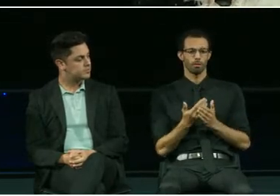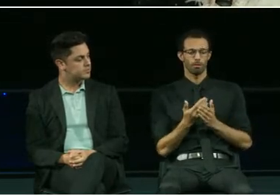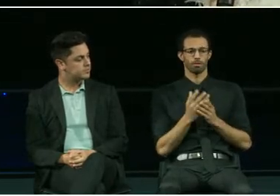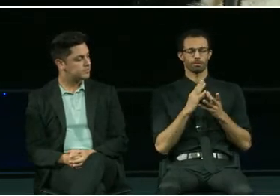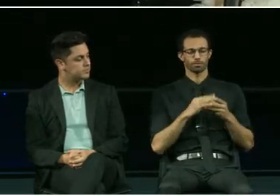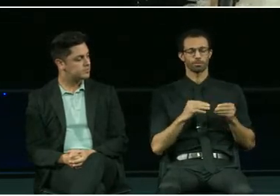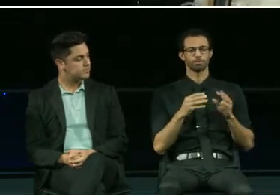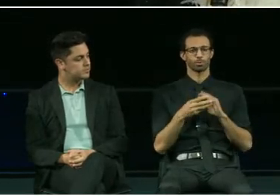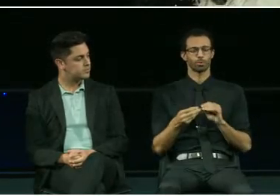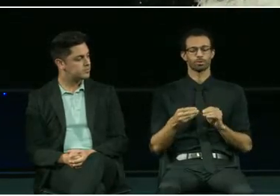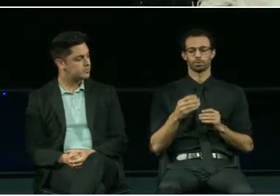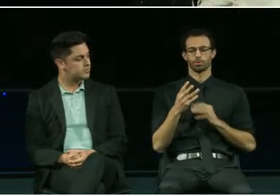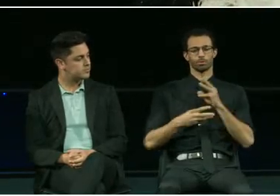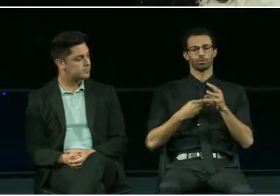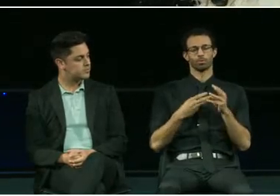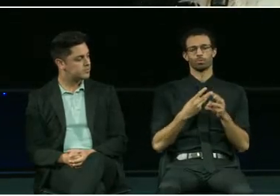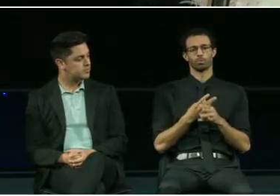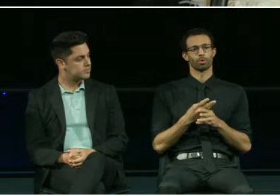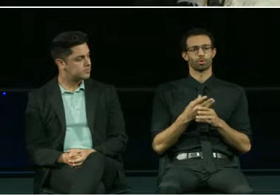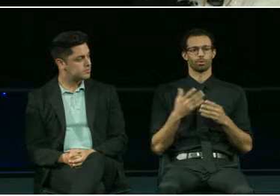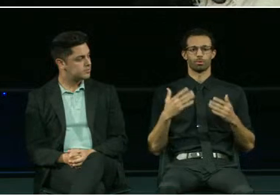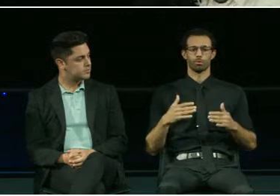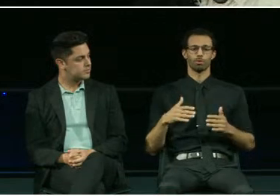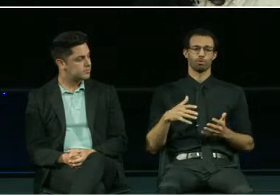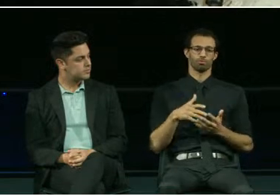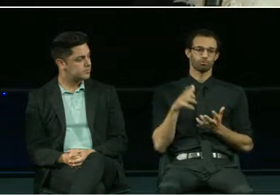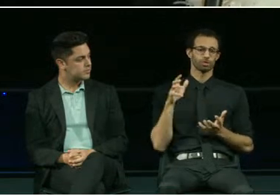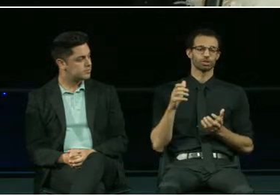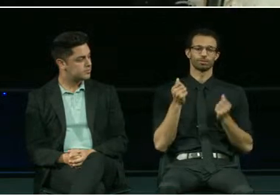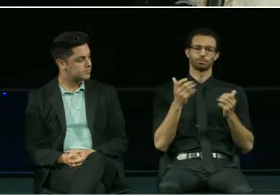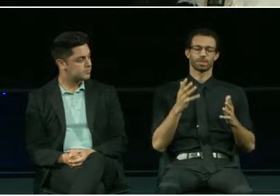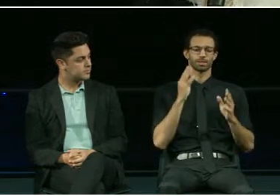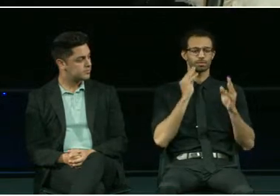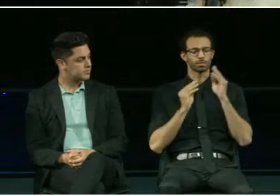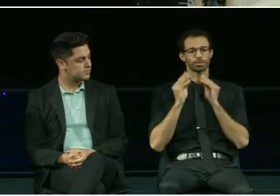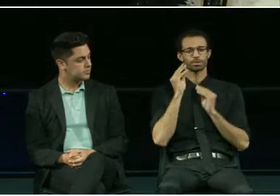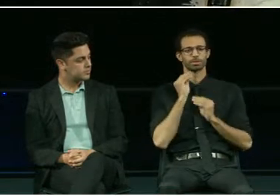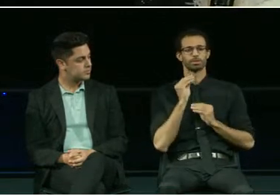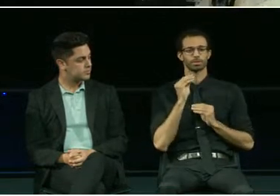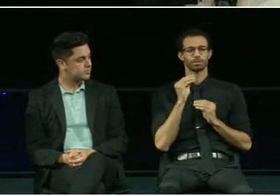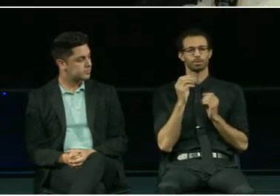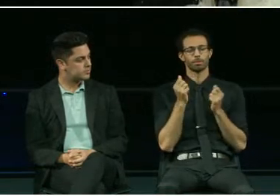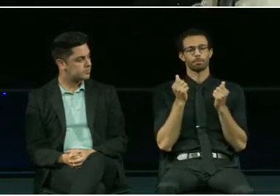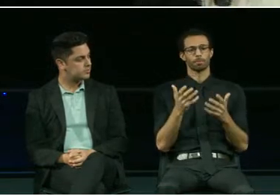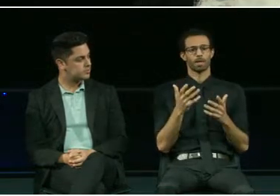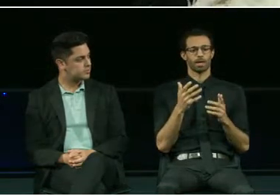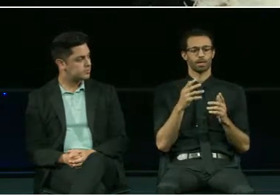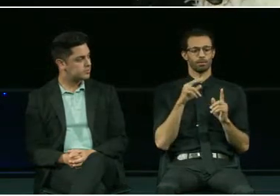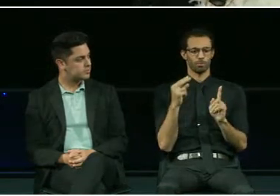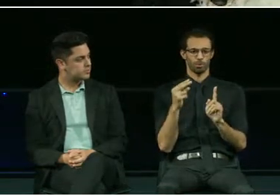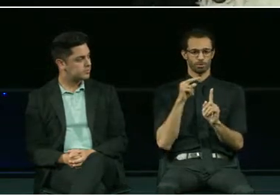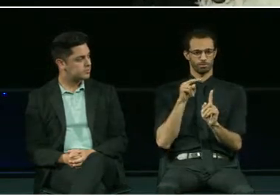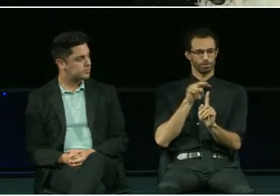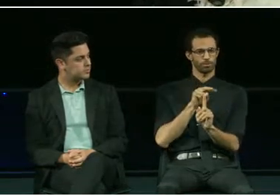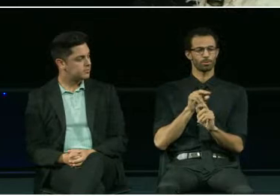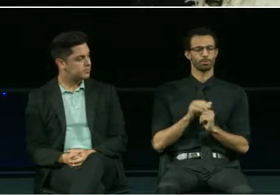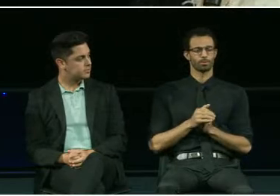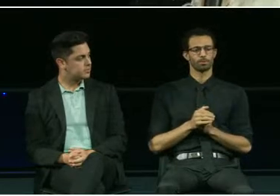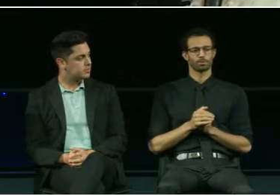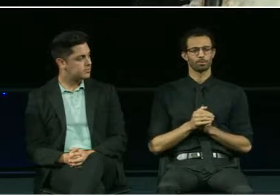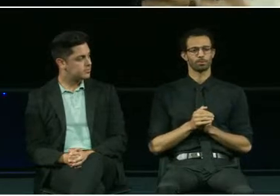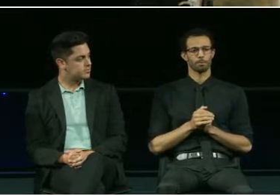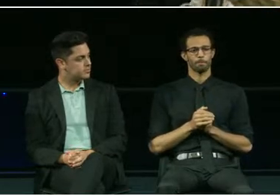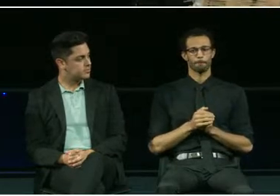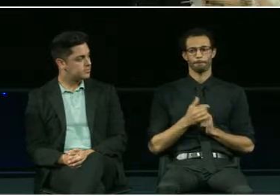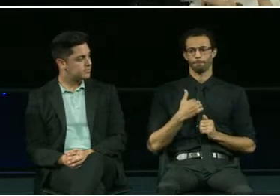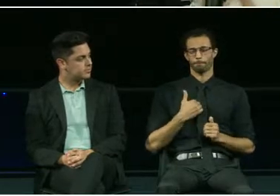Our world is really rich. There are many experiences, many points of view. So